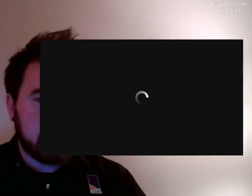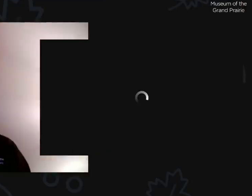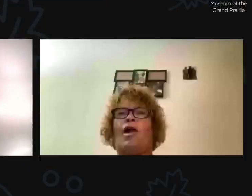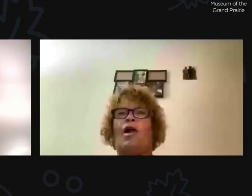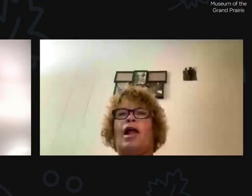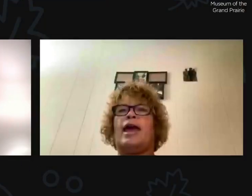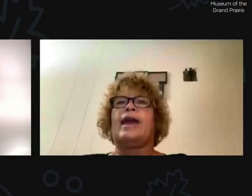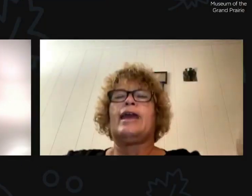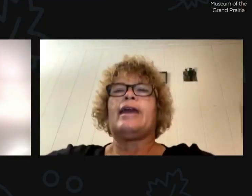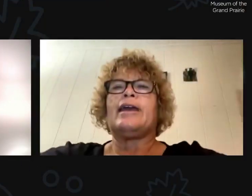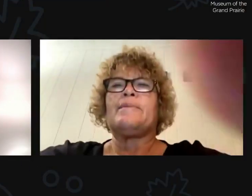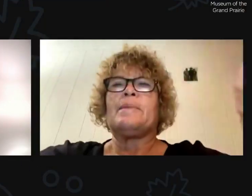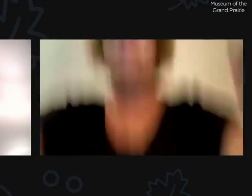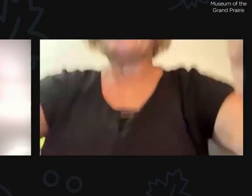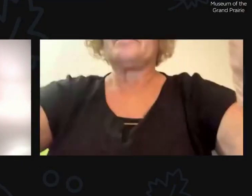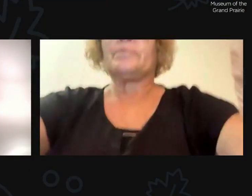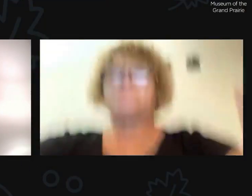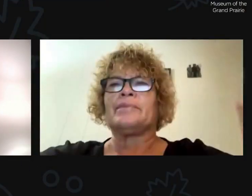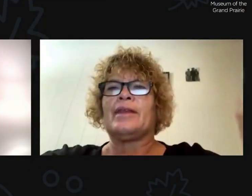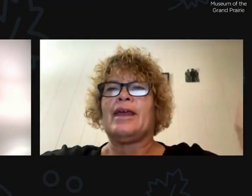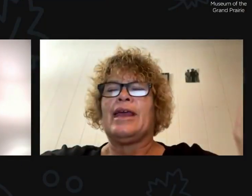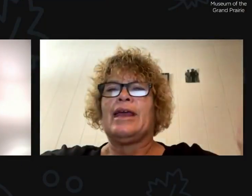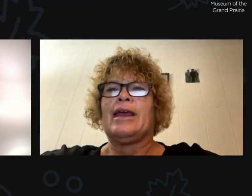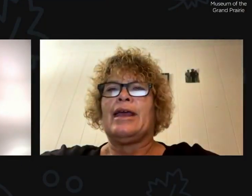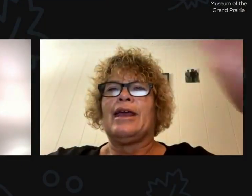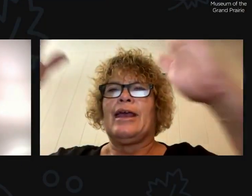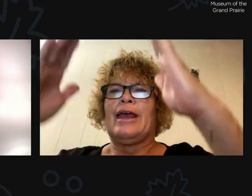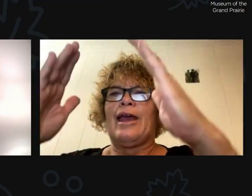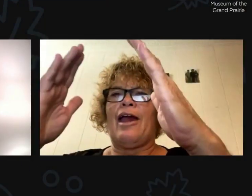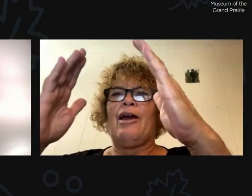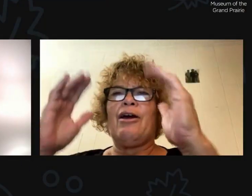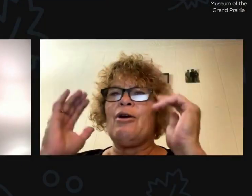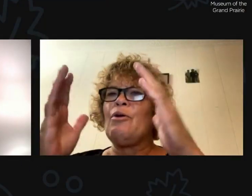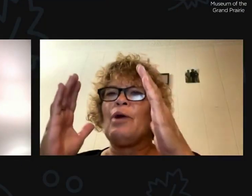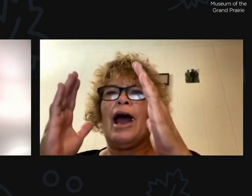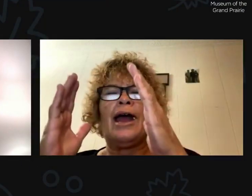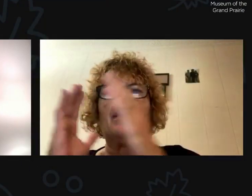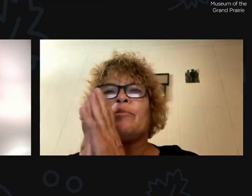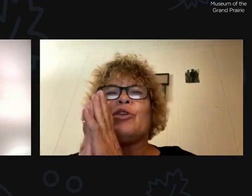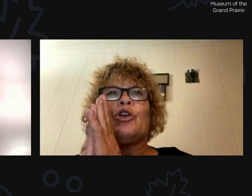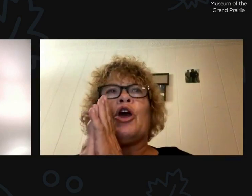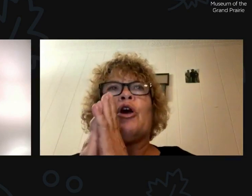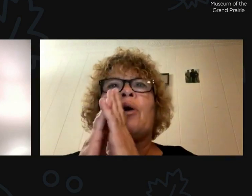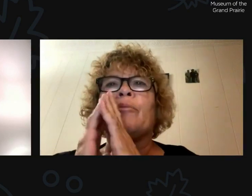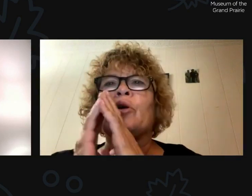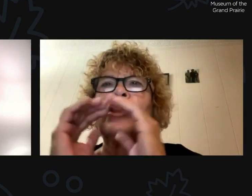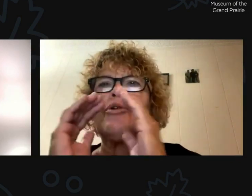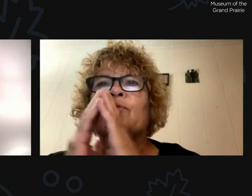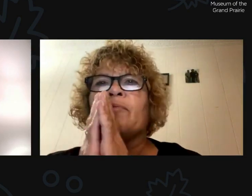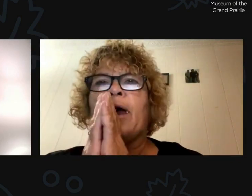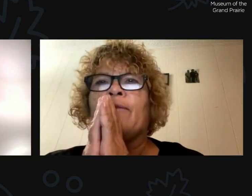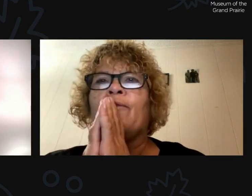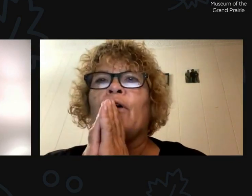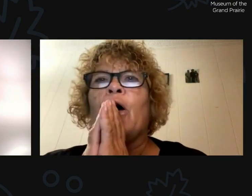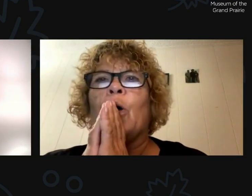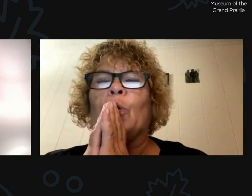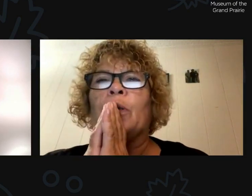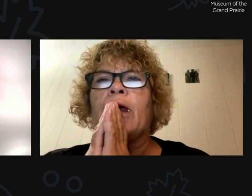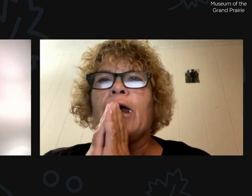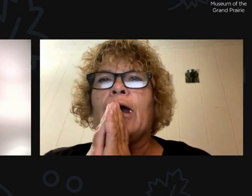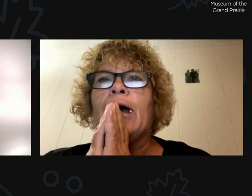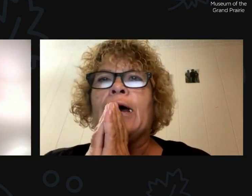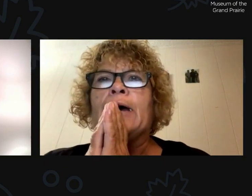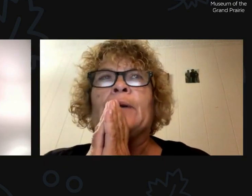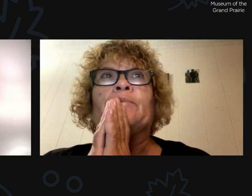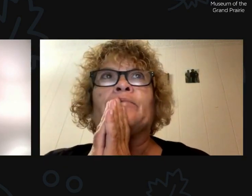All right. Hey. Hey, Rose, how are you? Oh, I'm going to use my